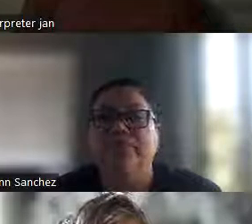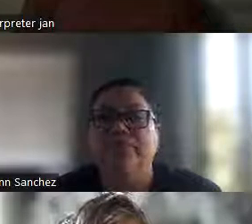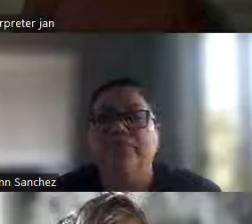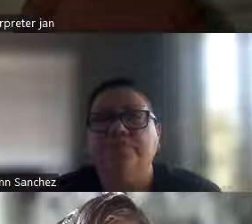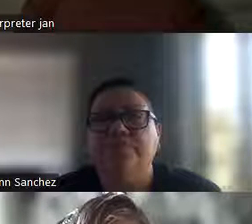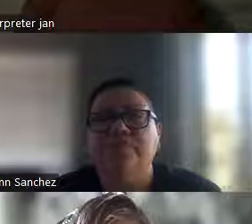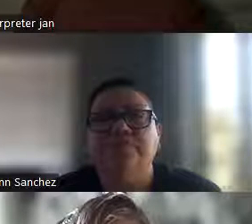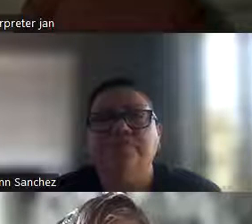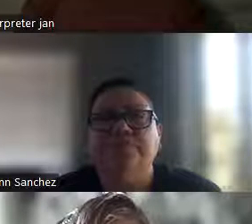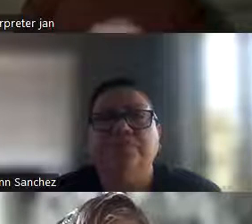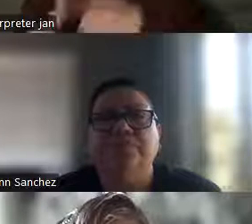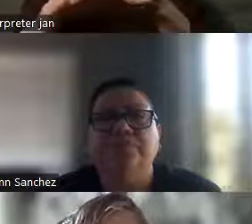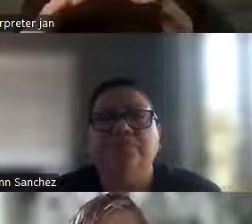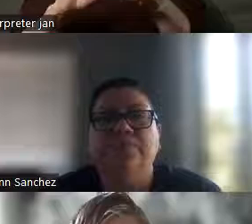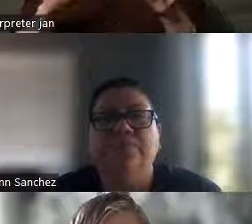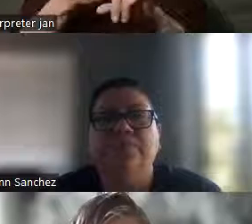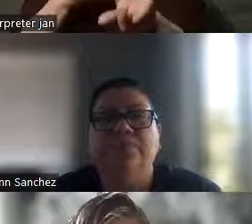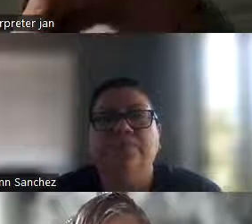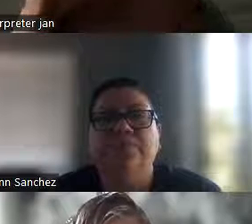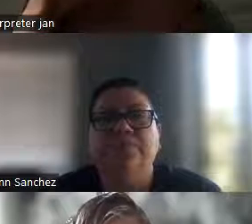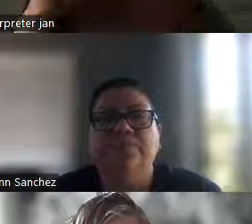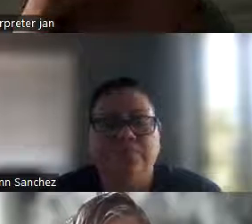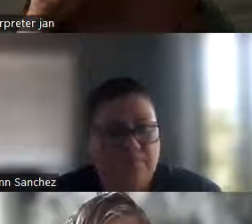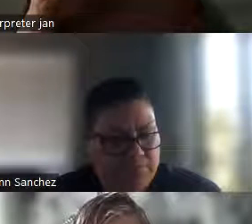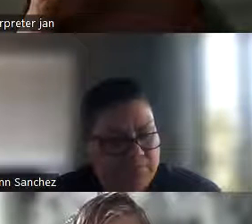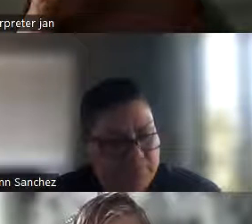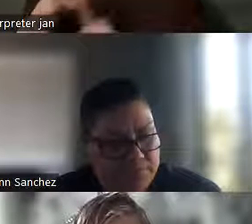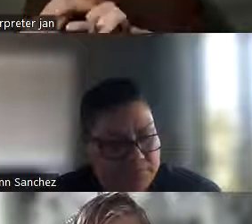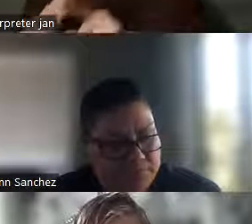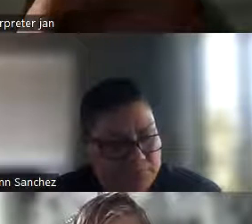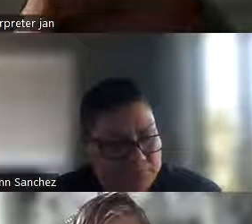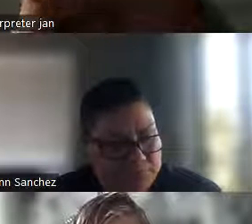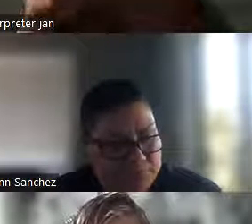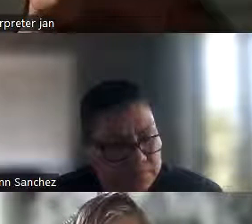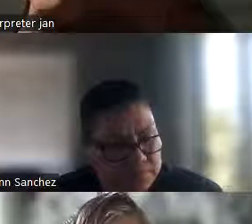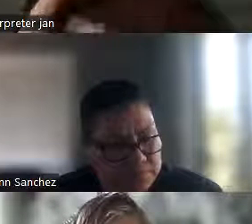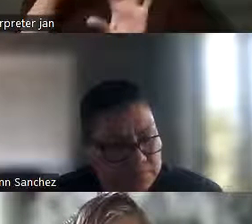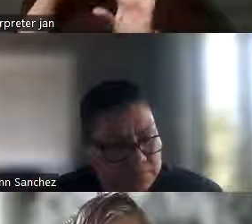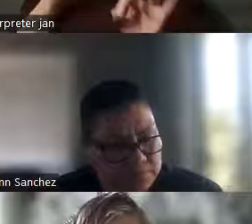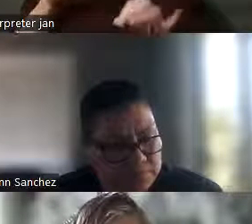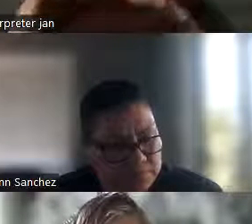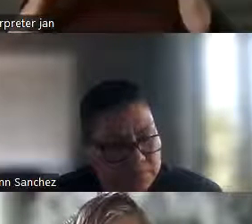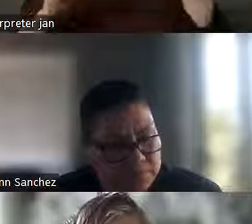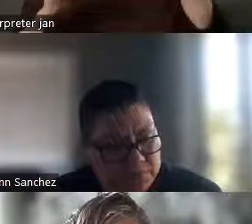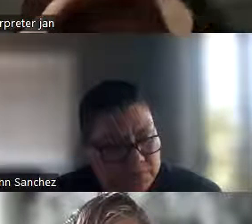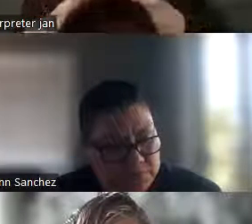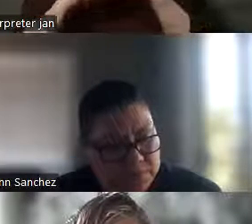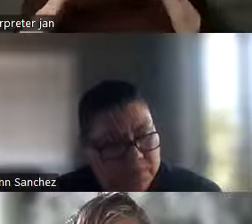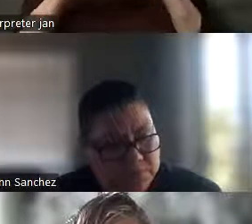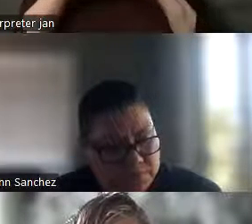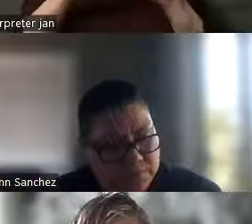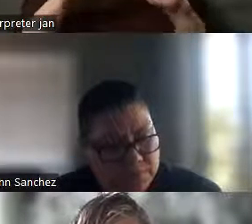There's a comment in the chat from Tony saying definitely need gaps with respect to technology.